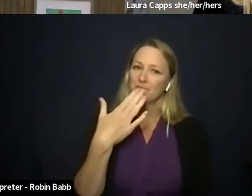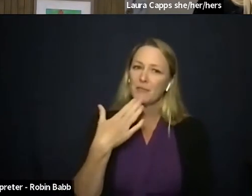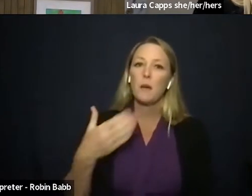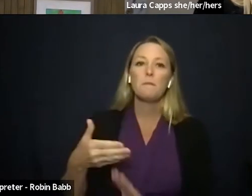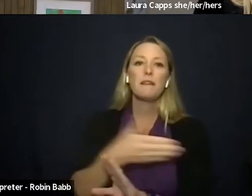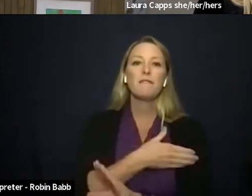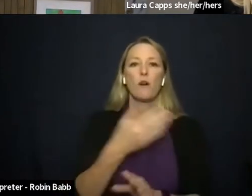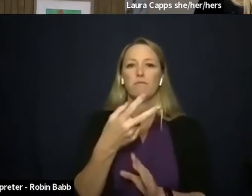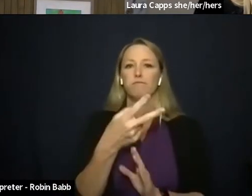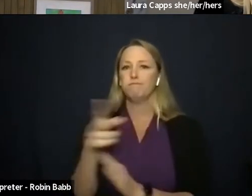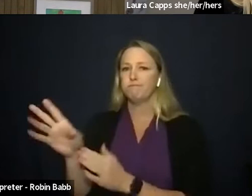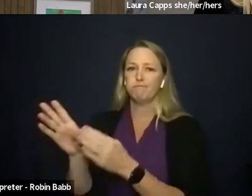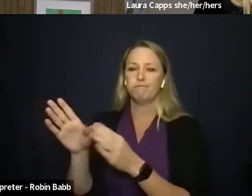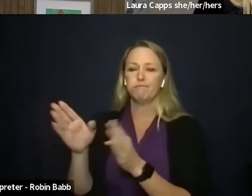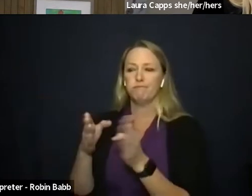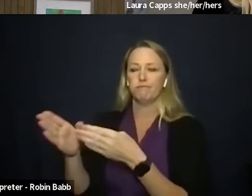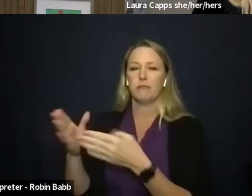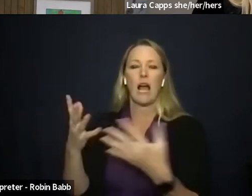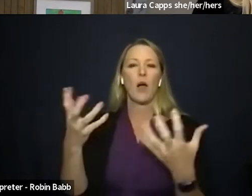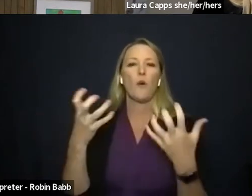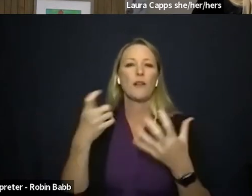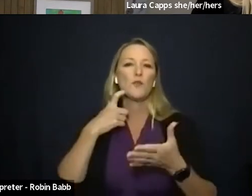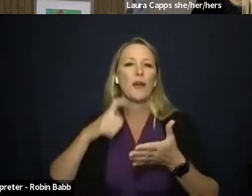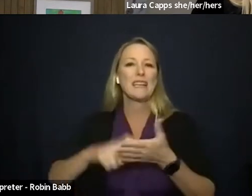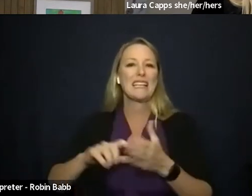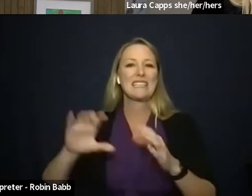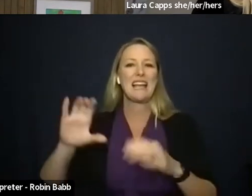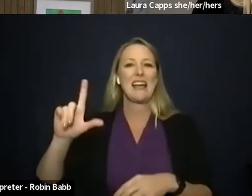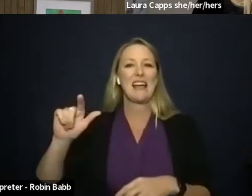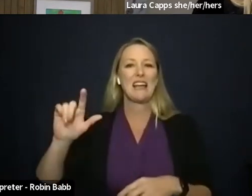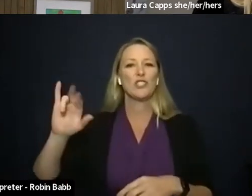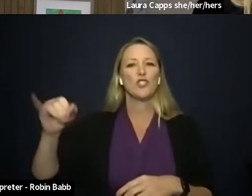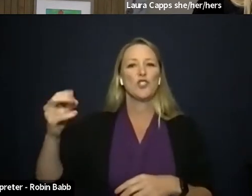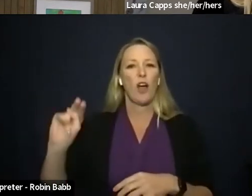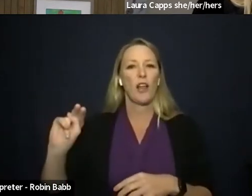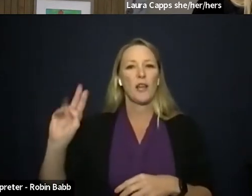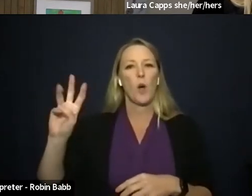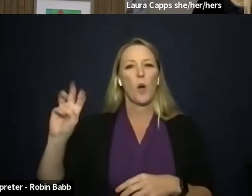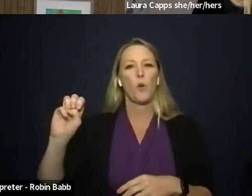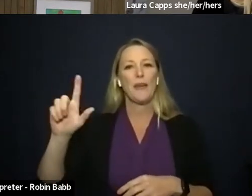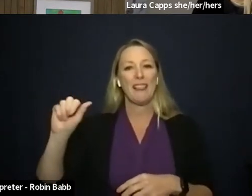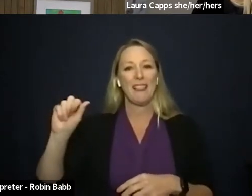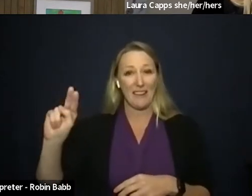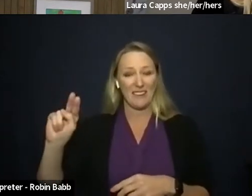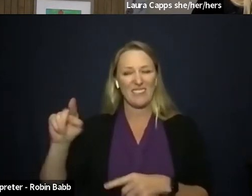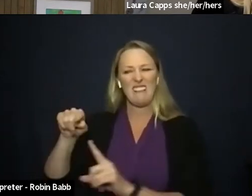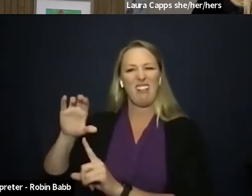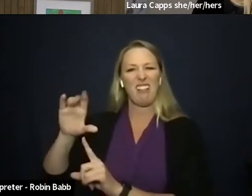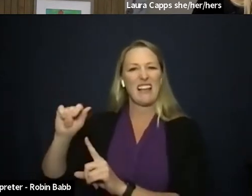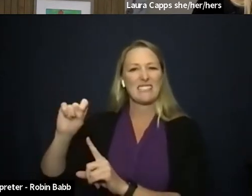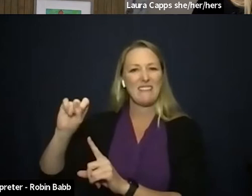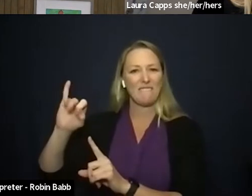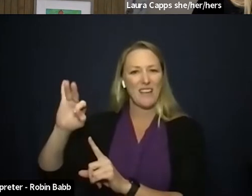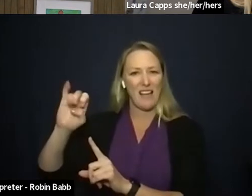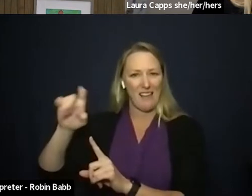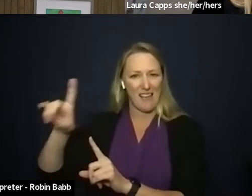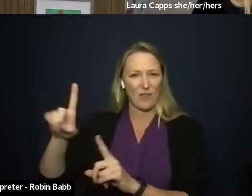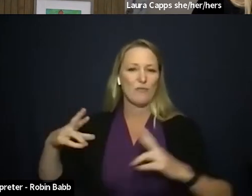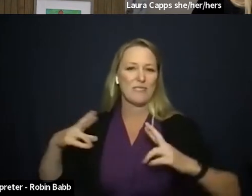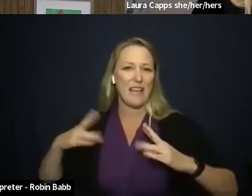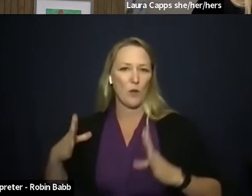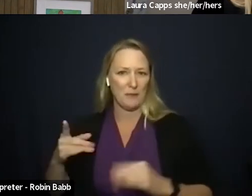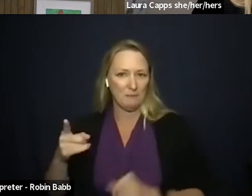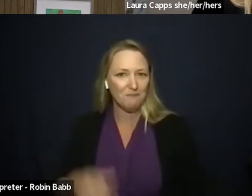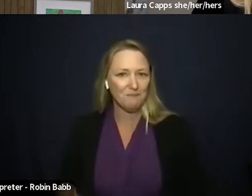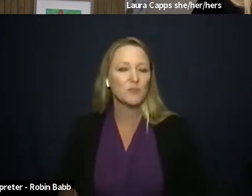to recognize the classified retirement of john wieland thank you so much and miss alvarez